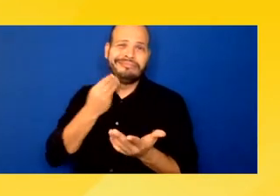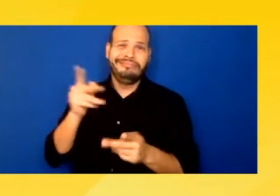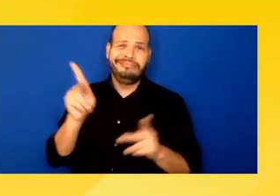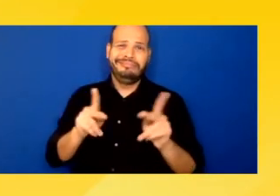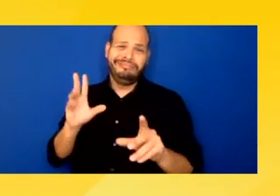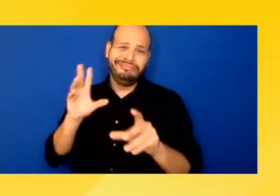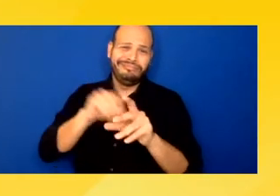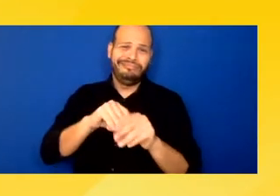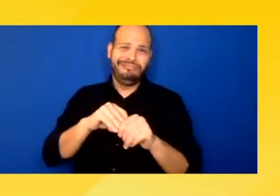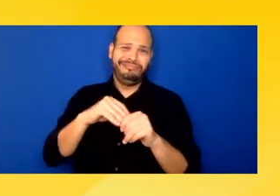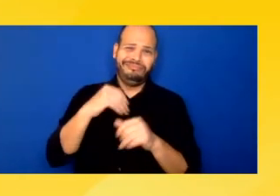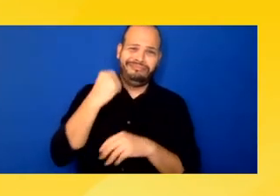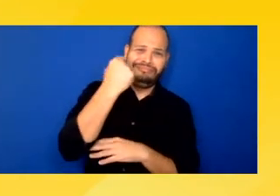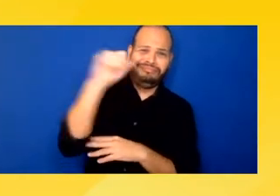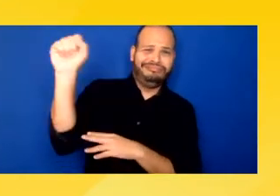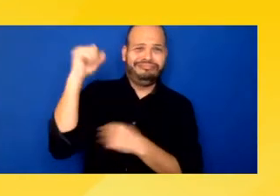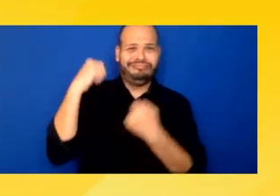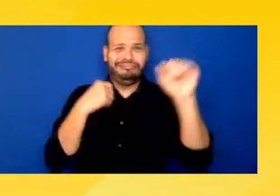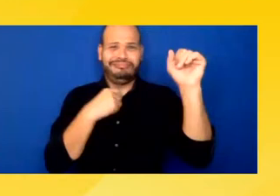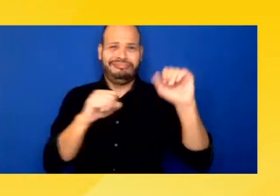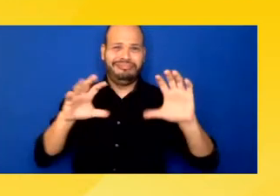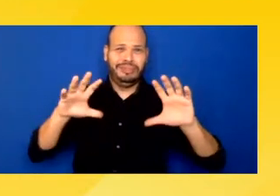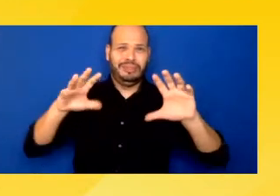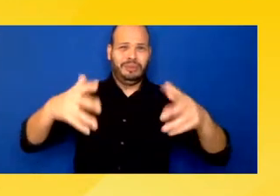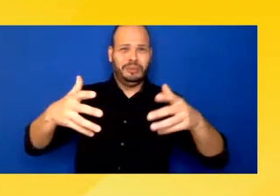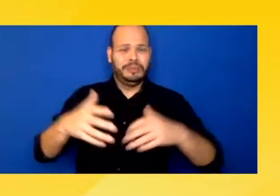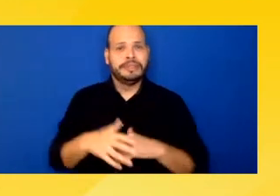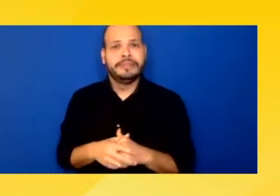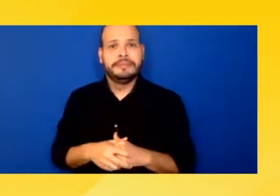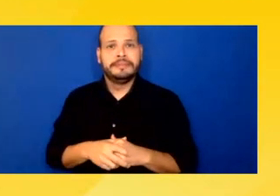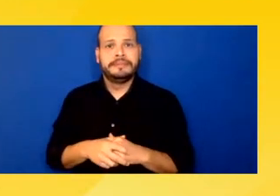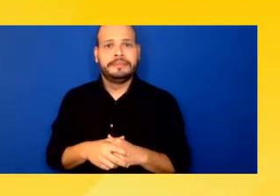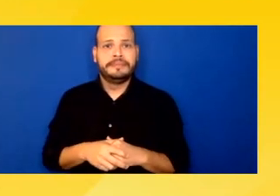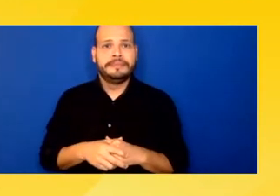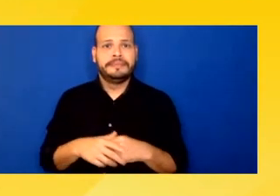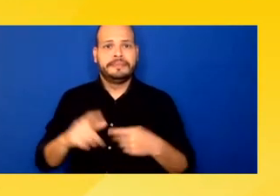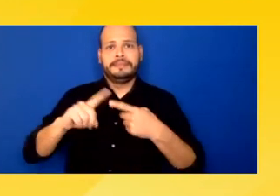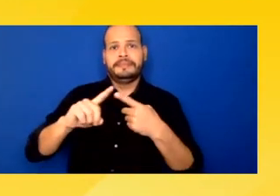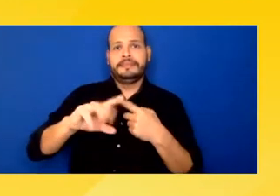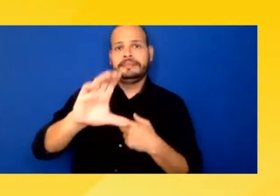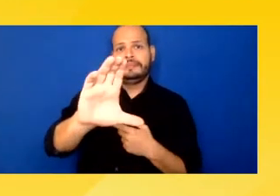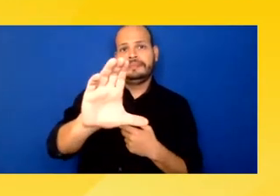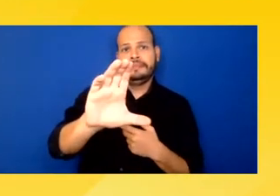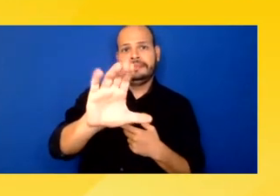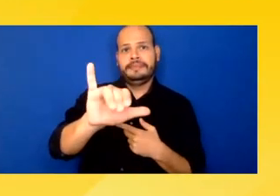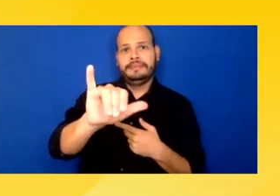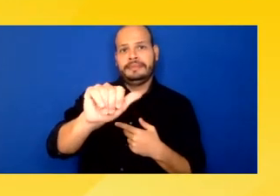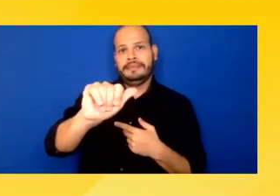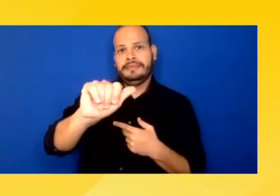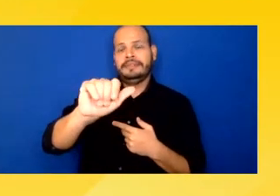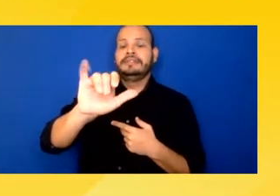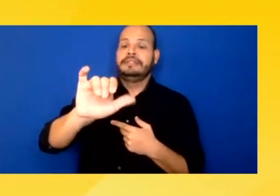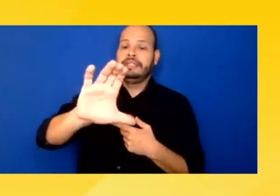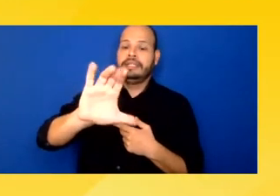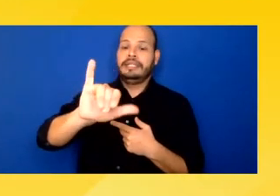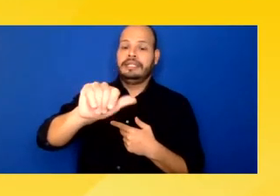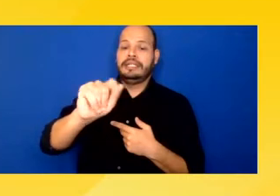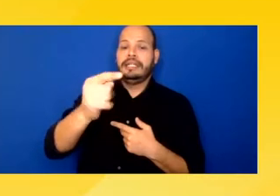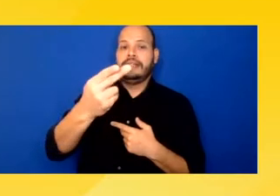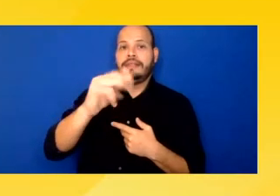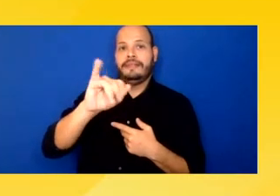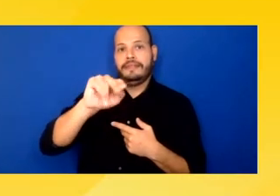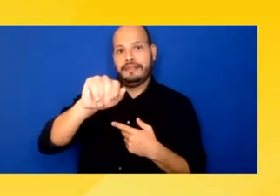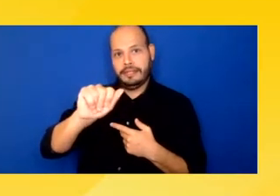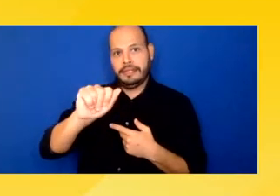hail senior pastor of the Ray of Hope Christian Church in decada Georgia and Iman Omar sulan